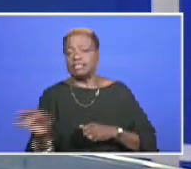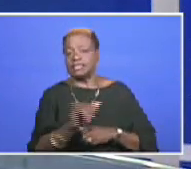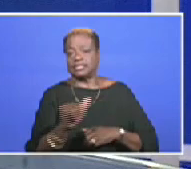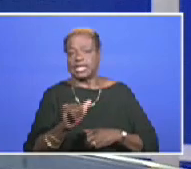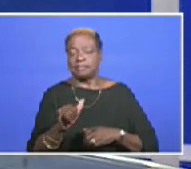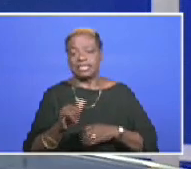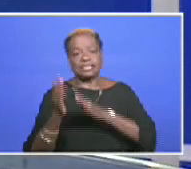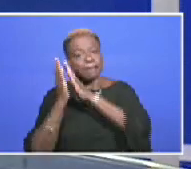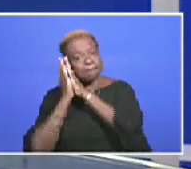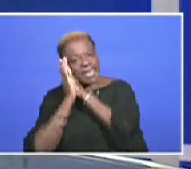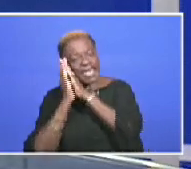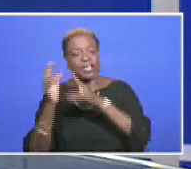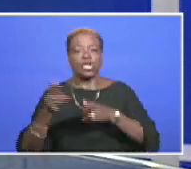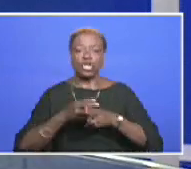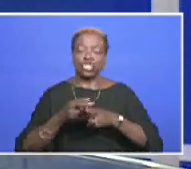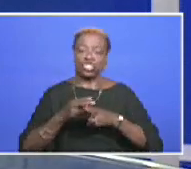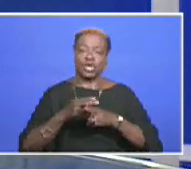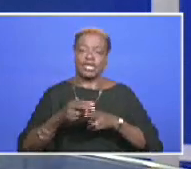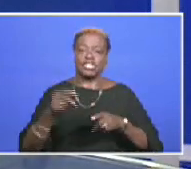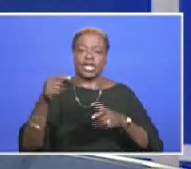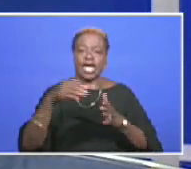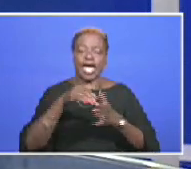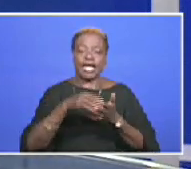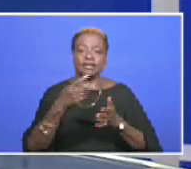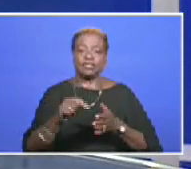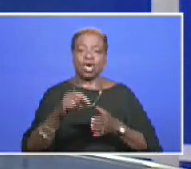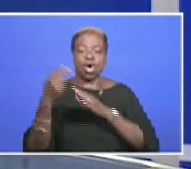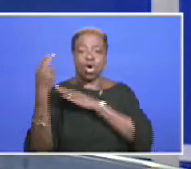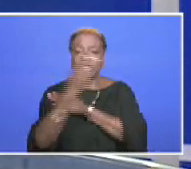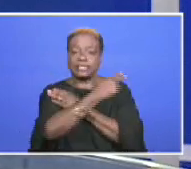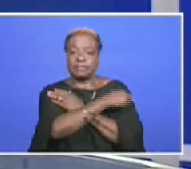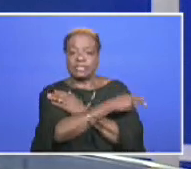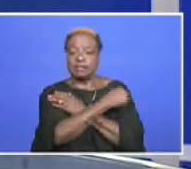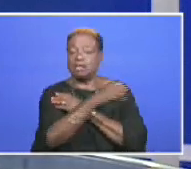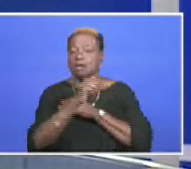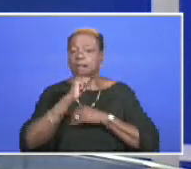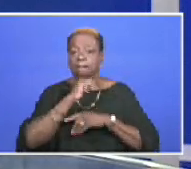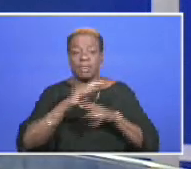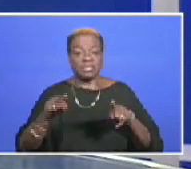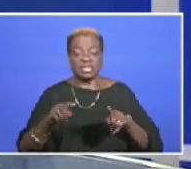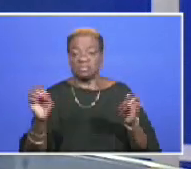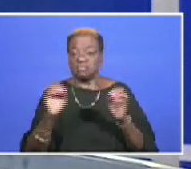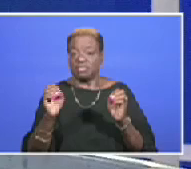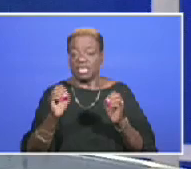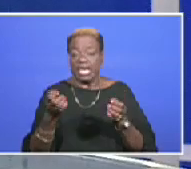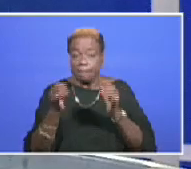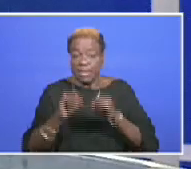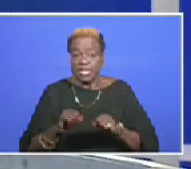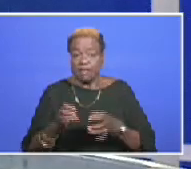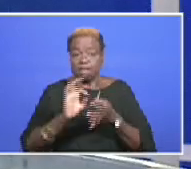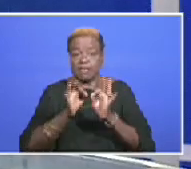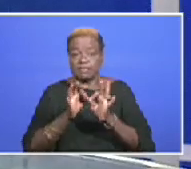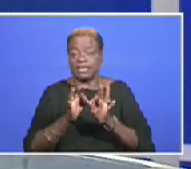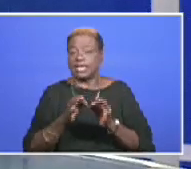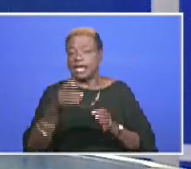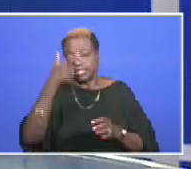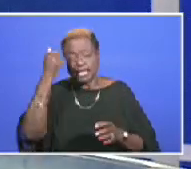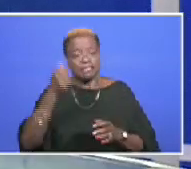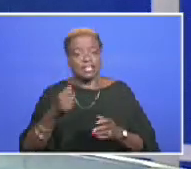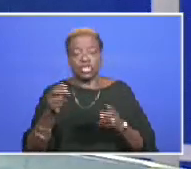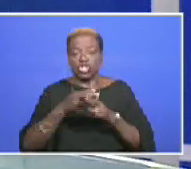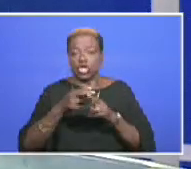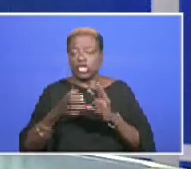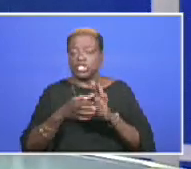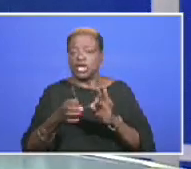Hospital, but says there's no immediate fix as long as there is a shortage of funds. Following Sunday's early morning shooting in Montel